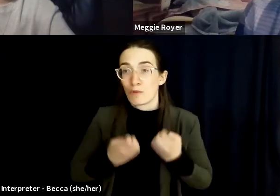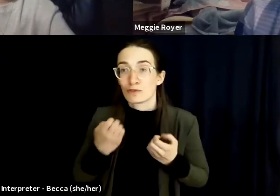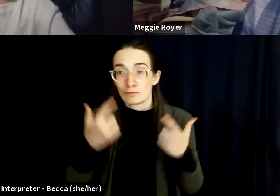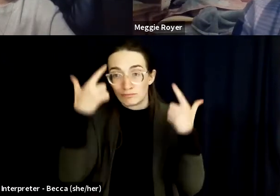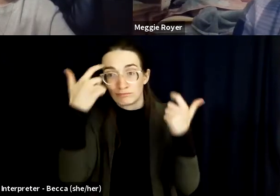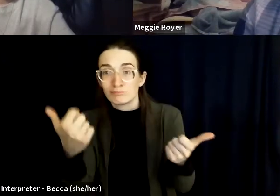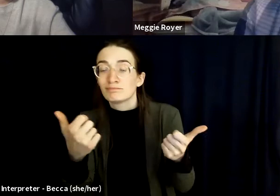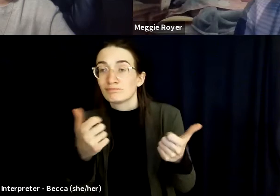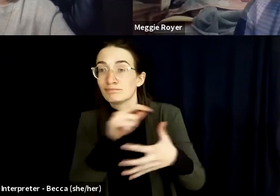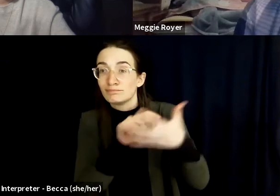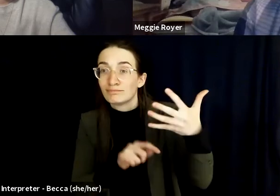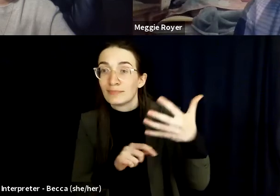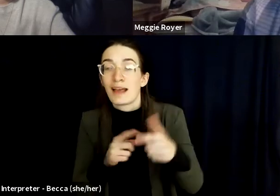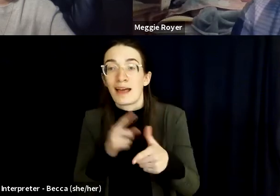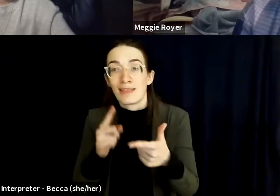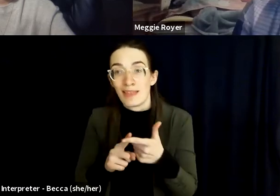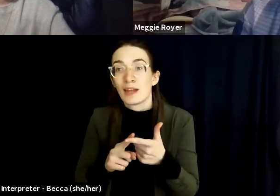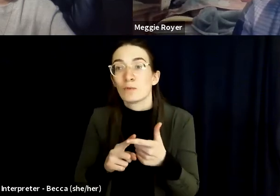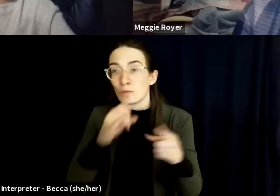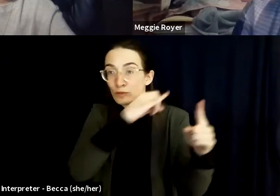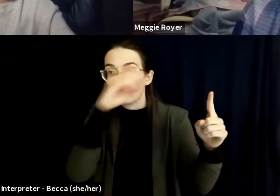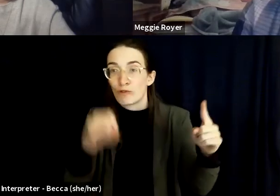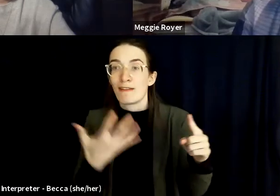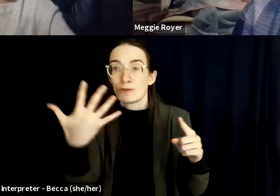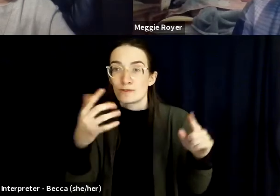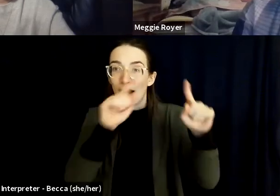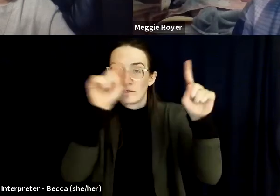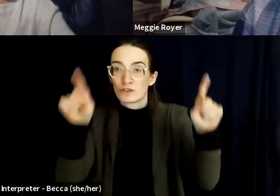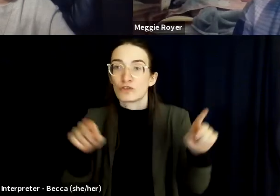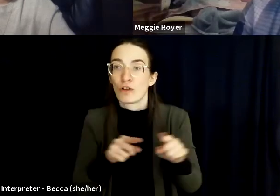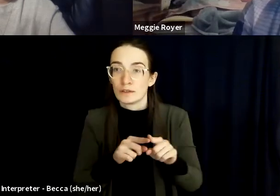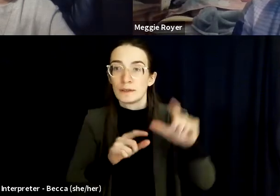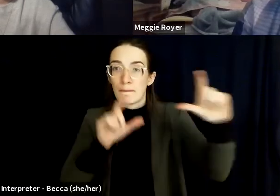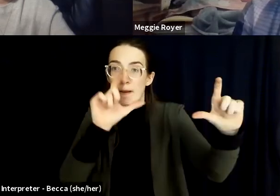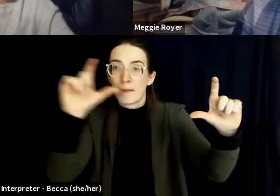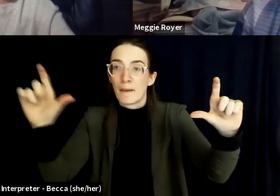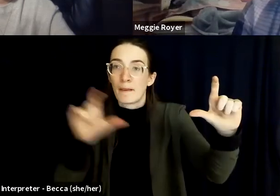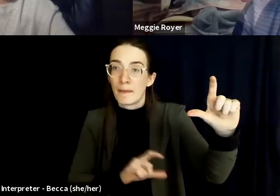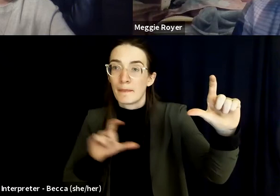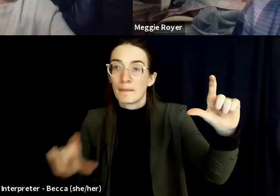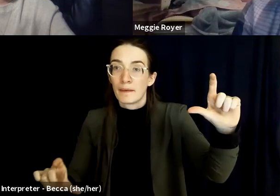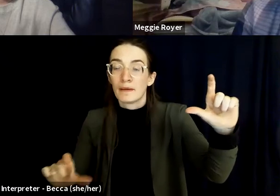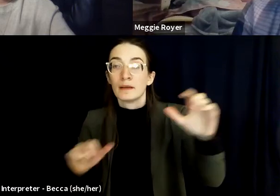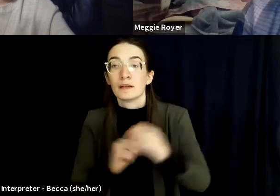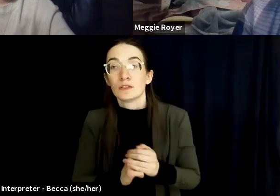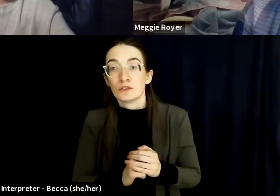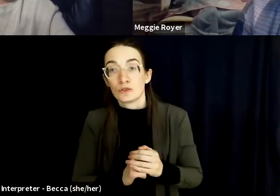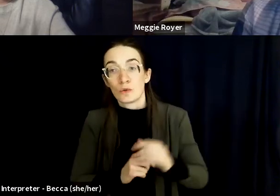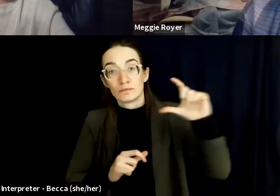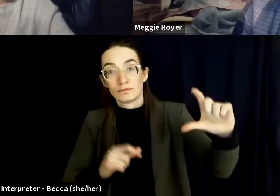And then we're going to draw 5 circles to represent each dimension, and you'll write the dimension above the